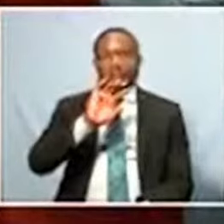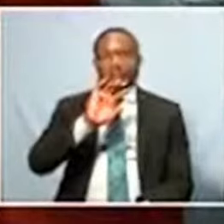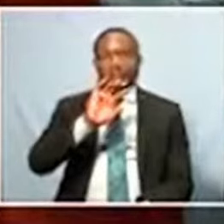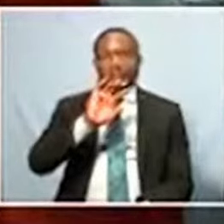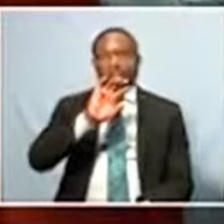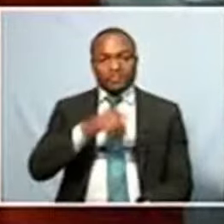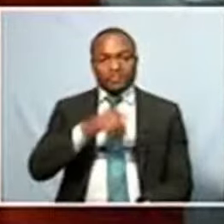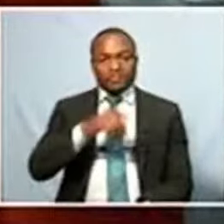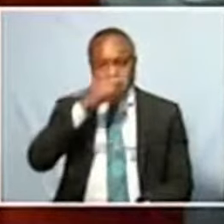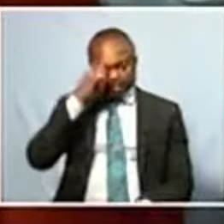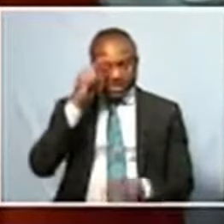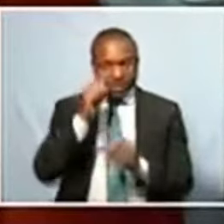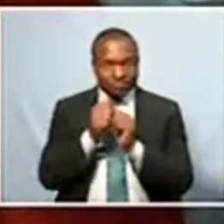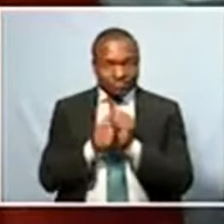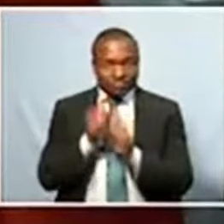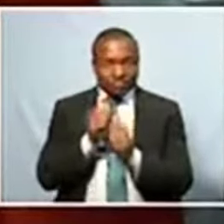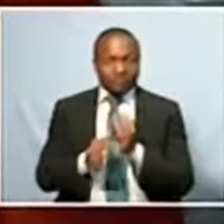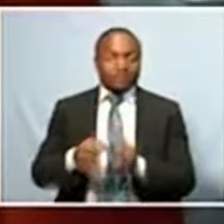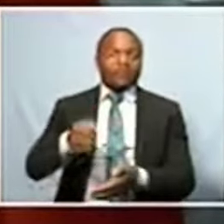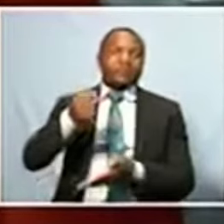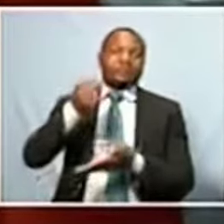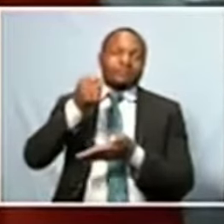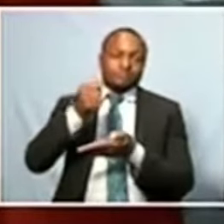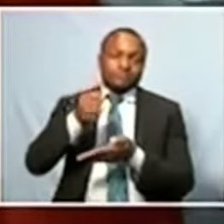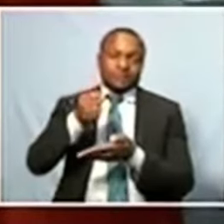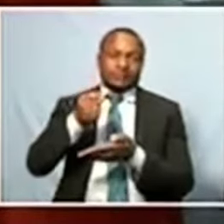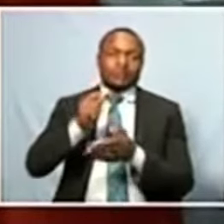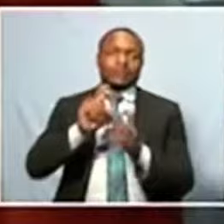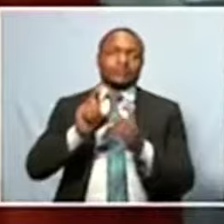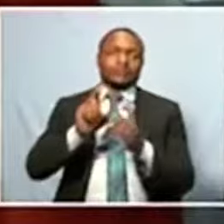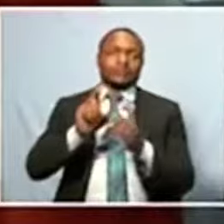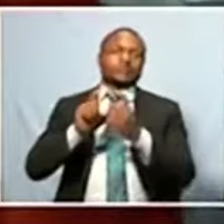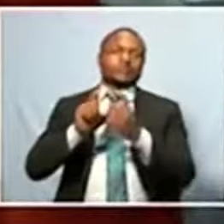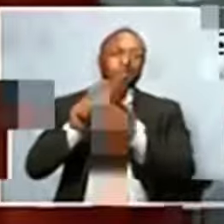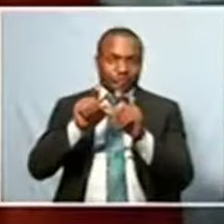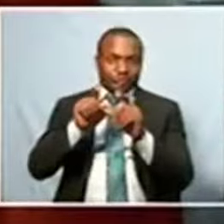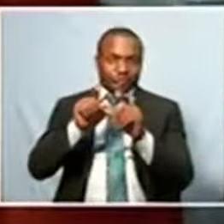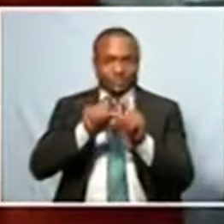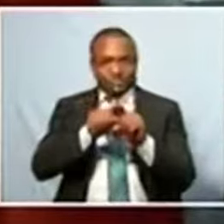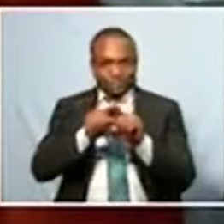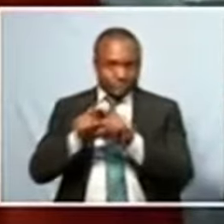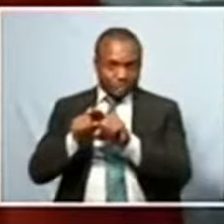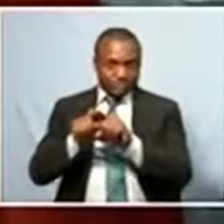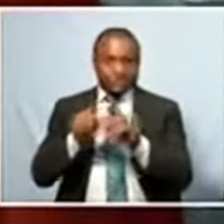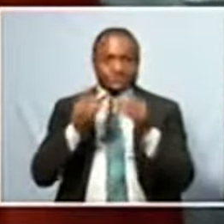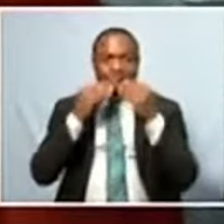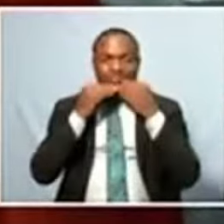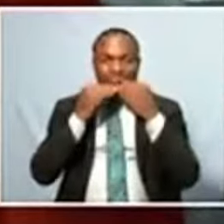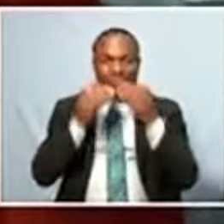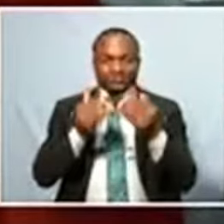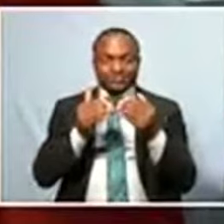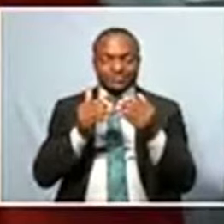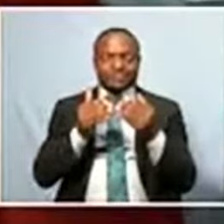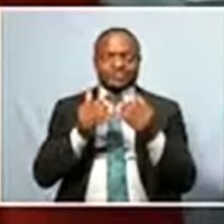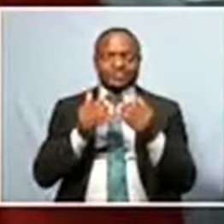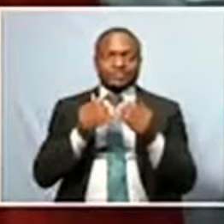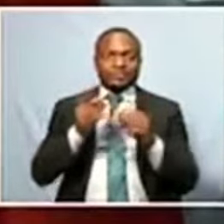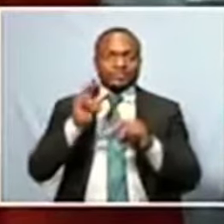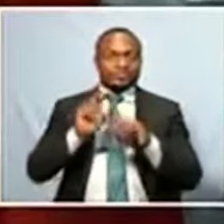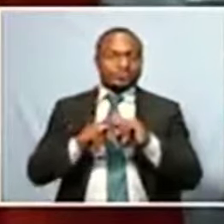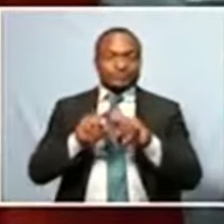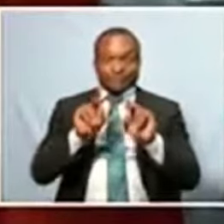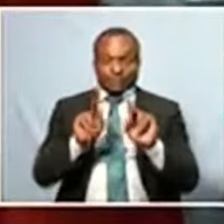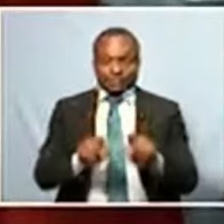is due to budgetary constraints as well. I thank you, Mr.